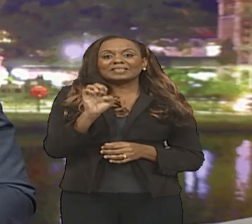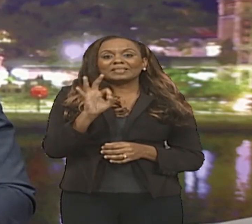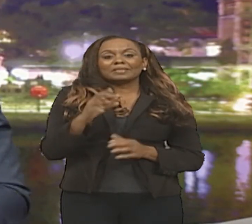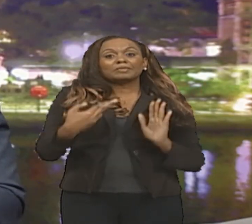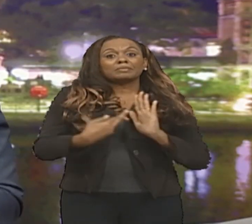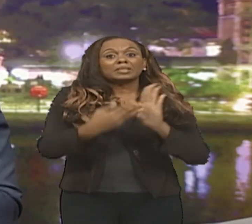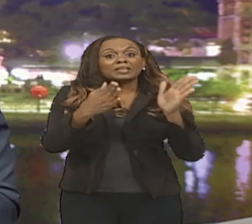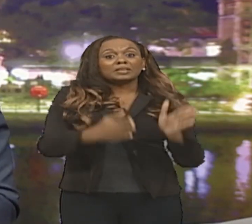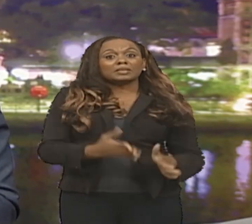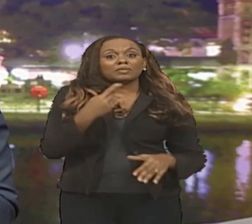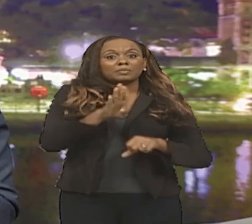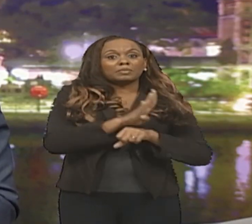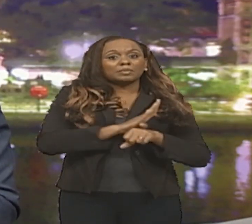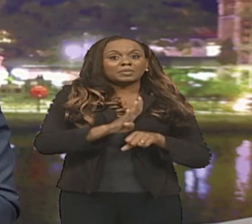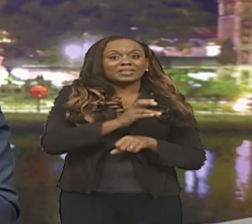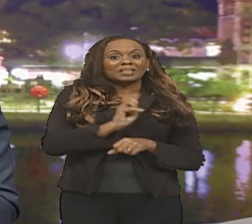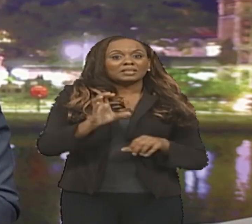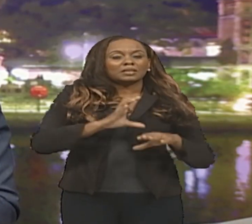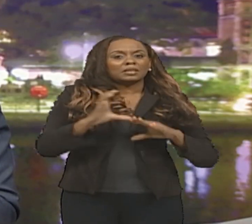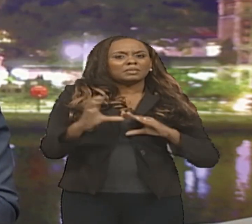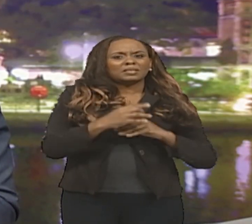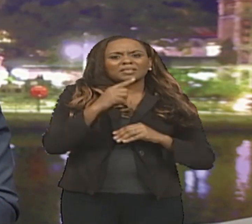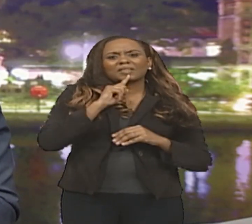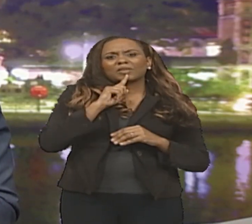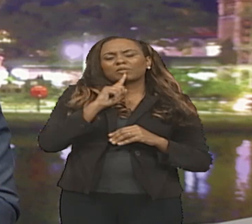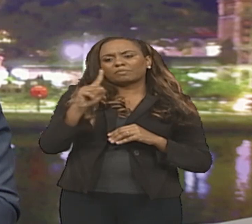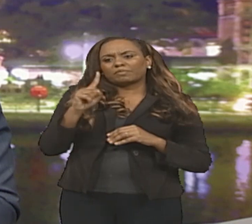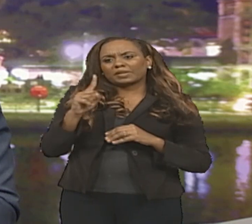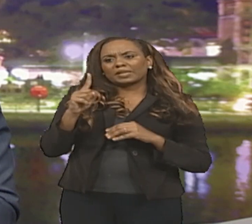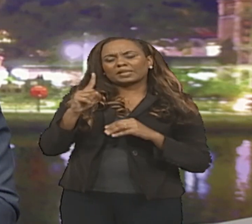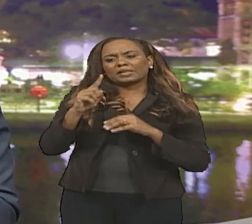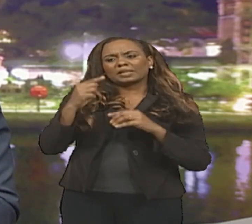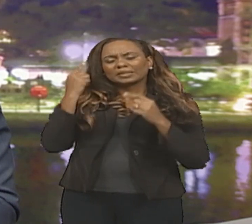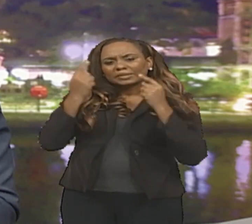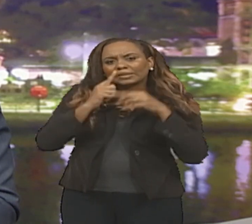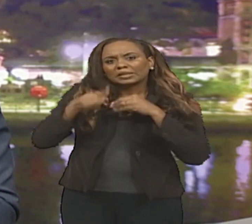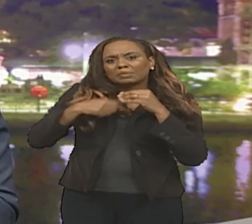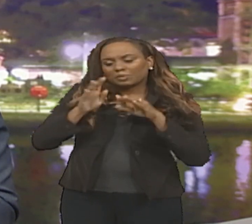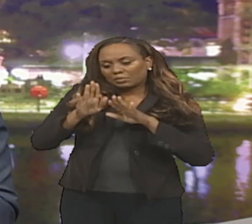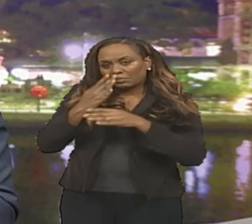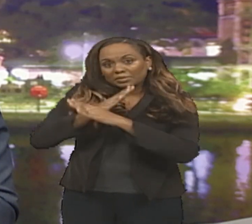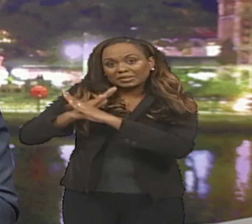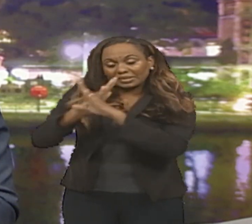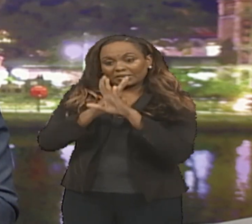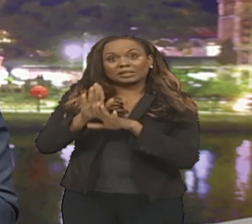Barbados and the Eastern Caribbean says they remain concerned about child protection.